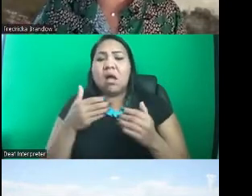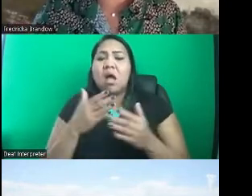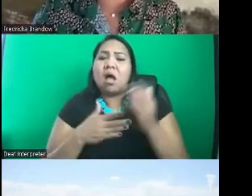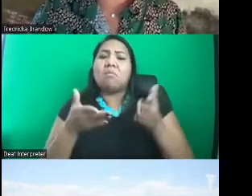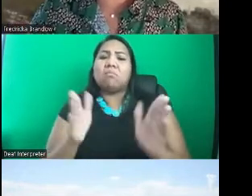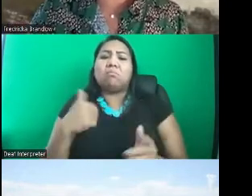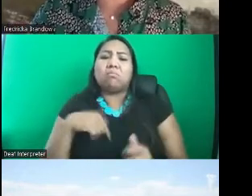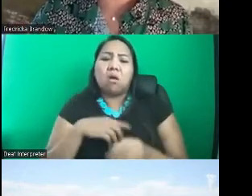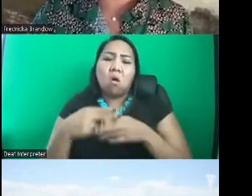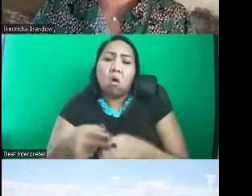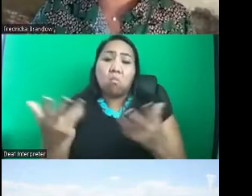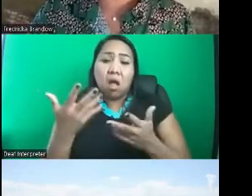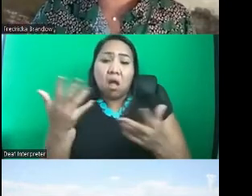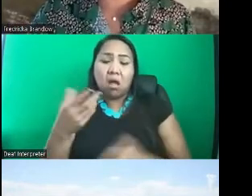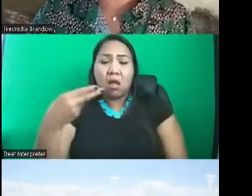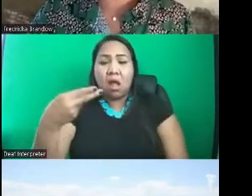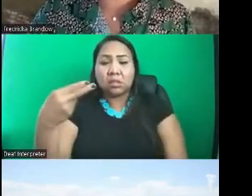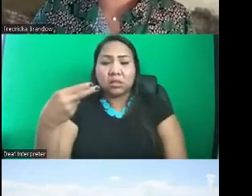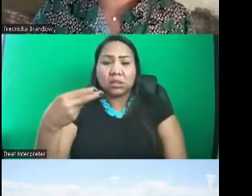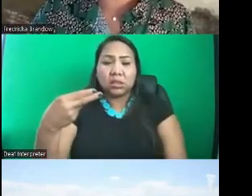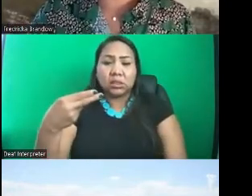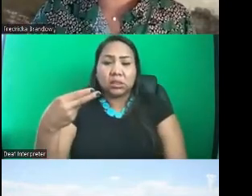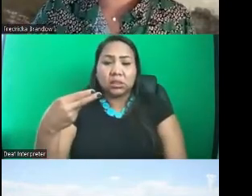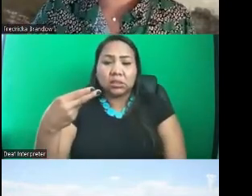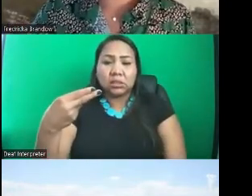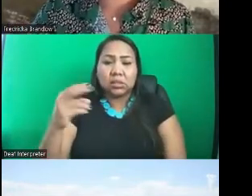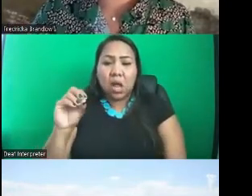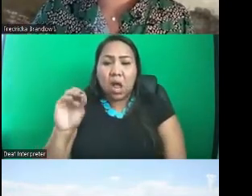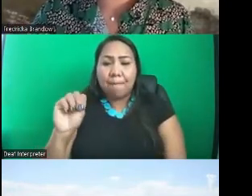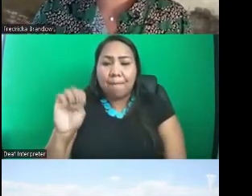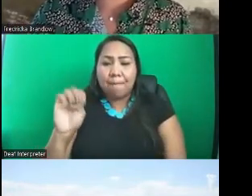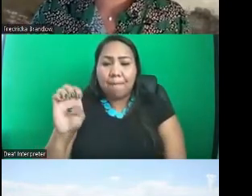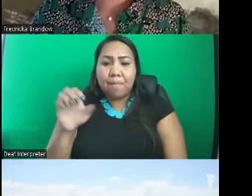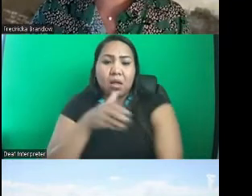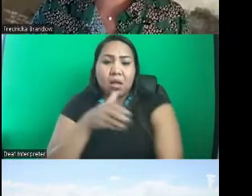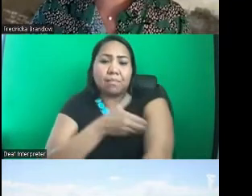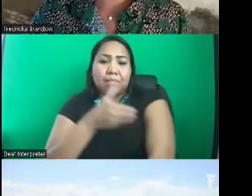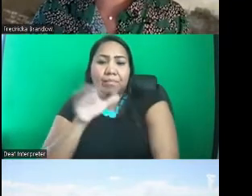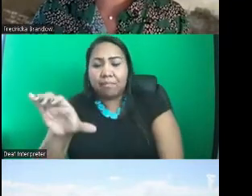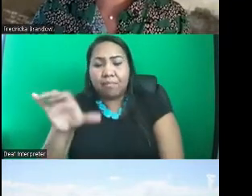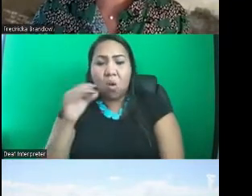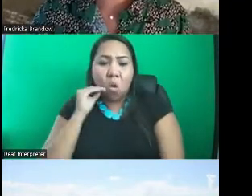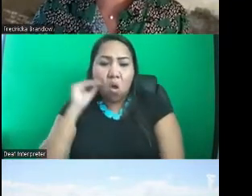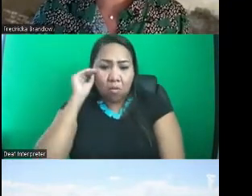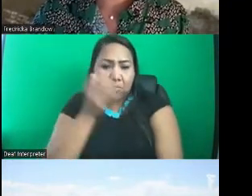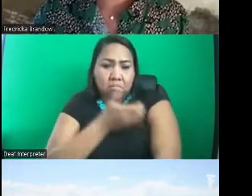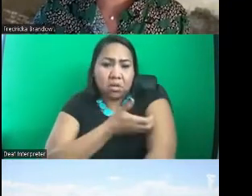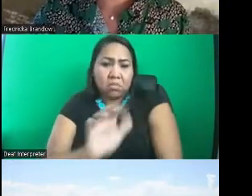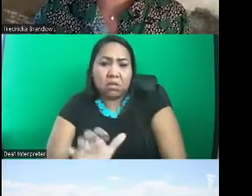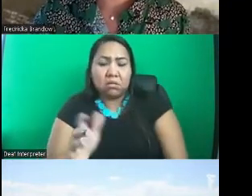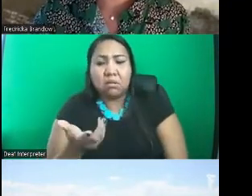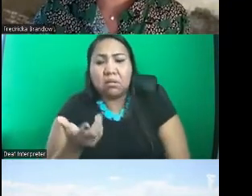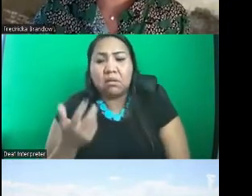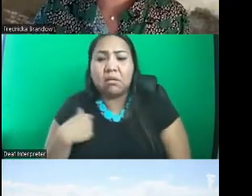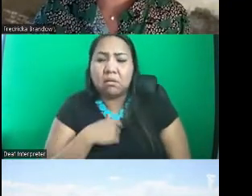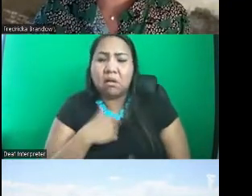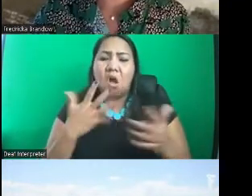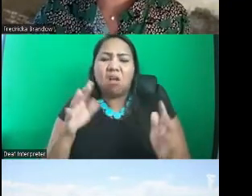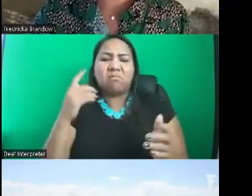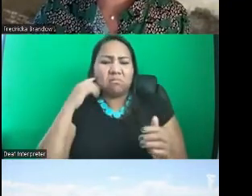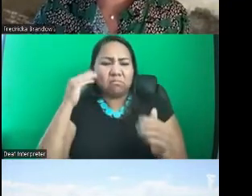meaning self-empowerment. If we provide these concepts, and I think we've already heard some very beautiful examples of the